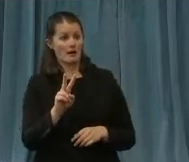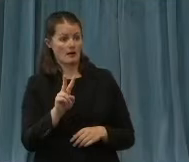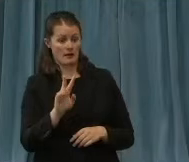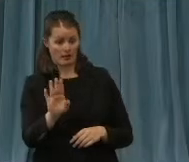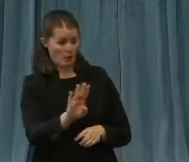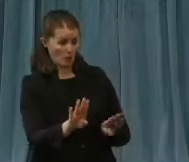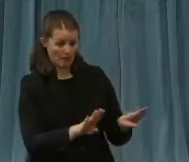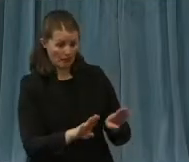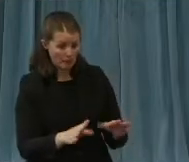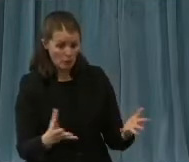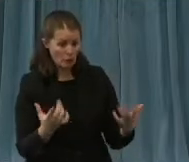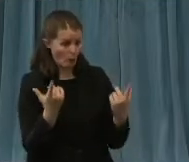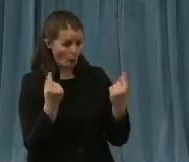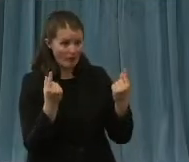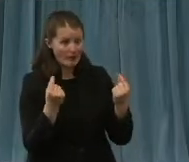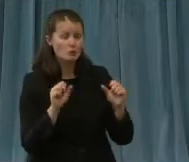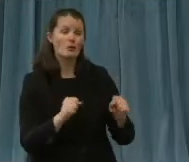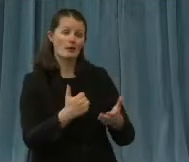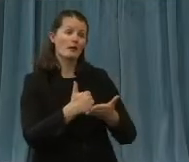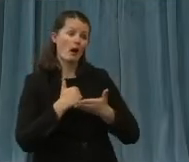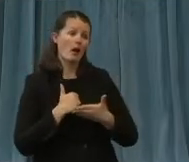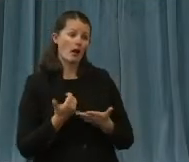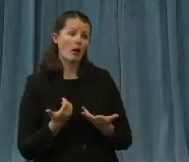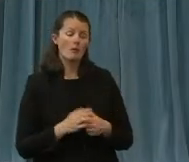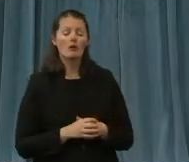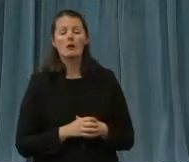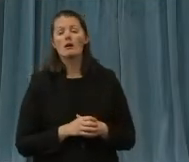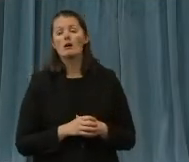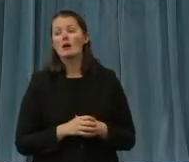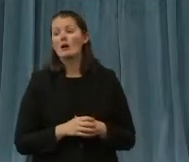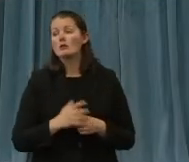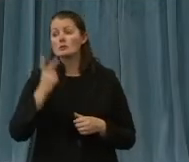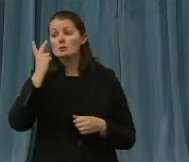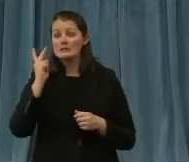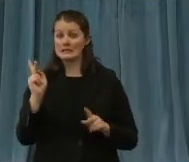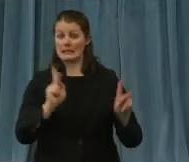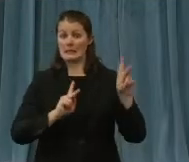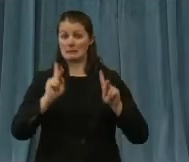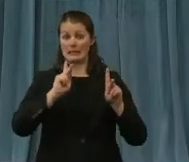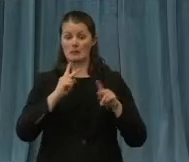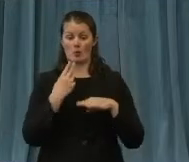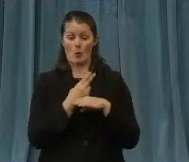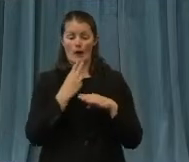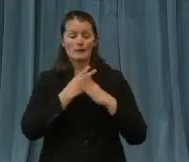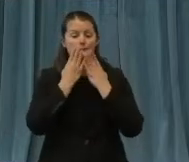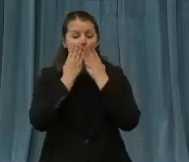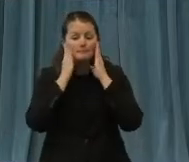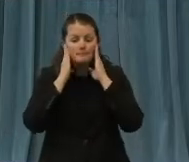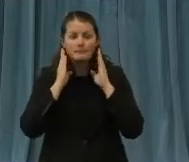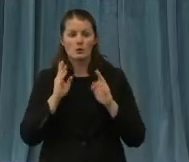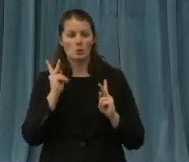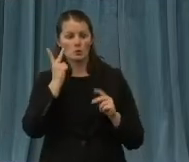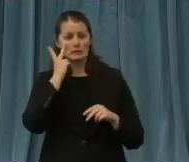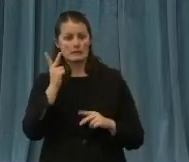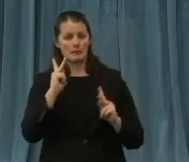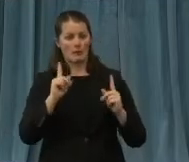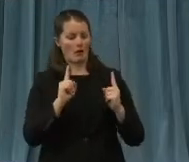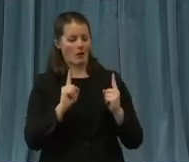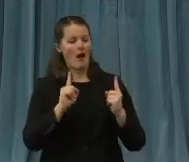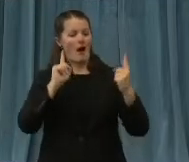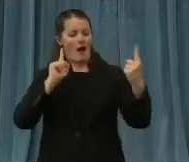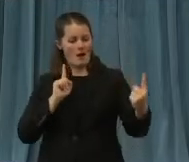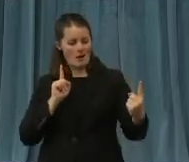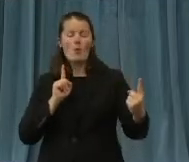do what they can to help us. And when you see people wearing face coverings and you see them with social distancing, it's really